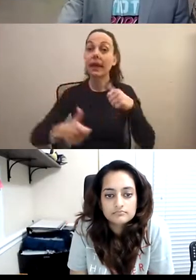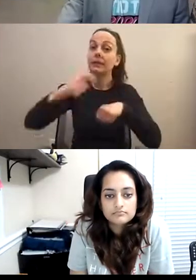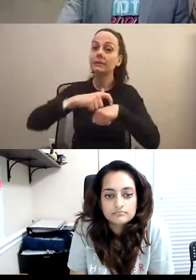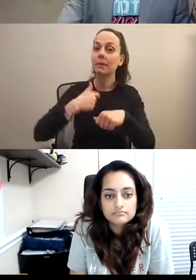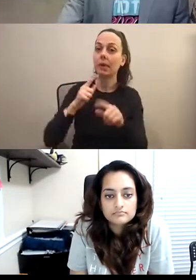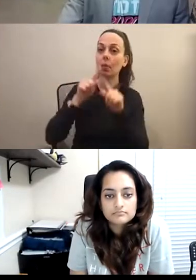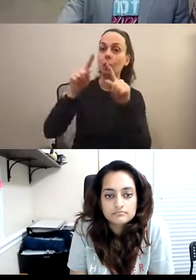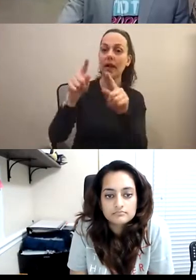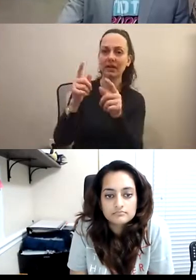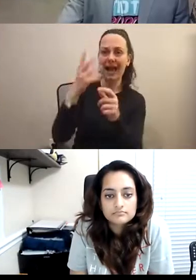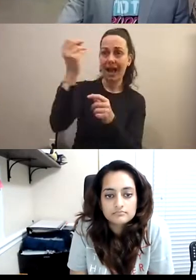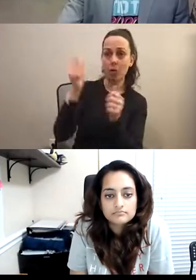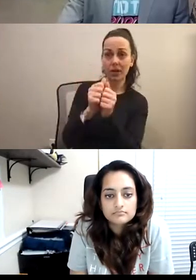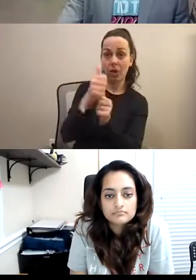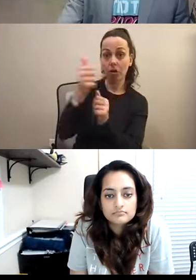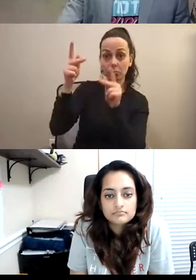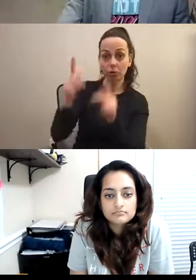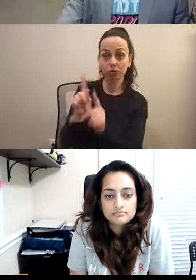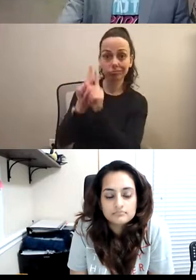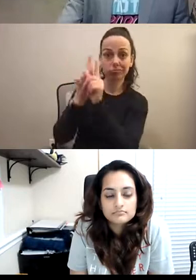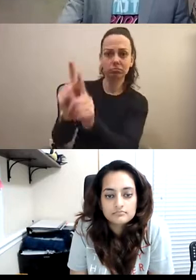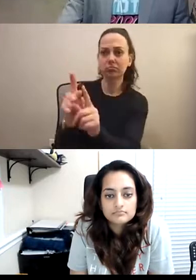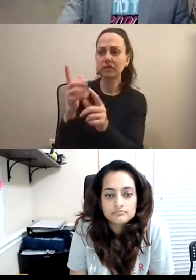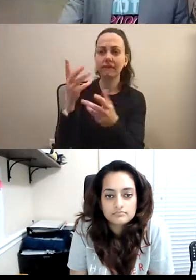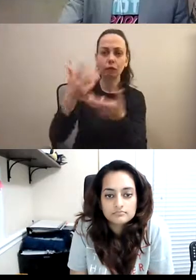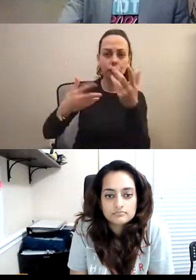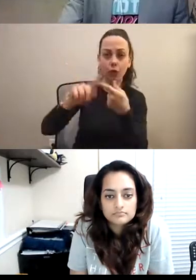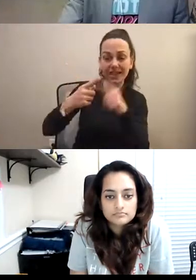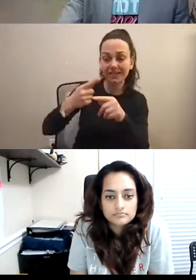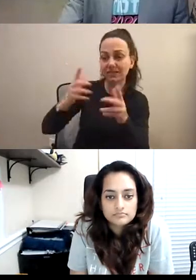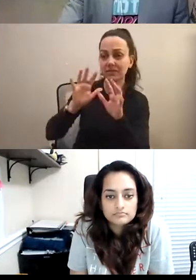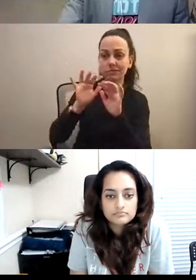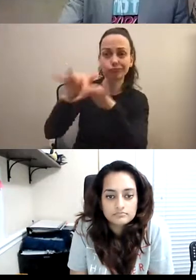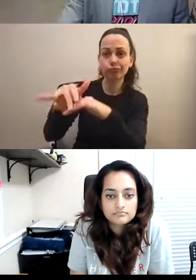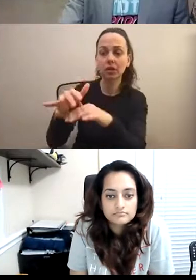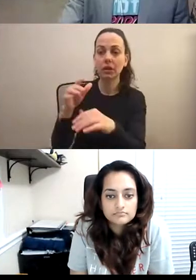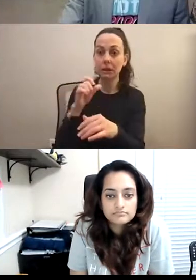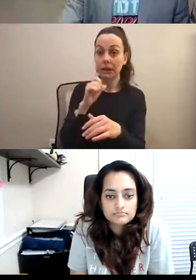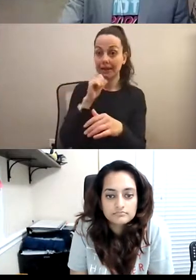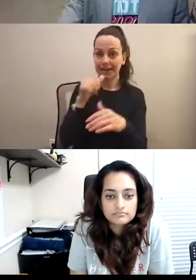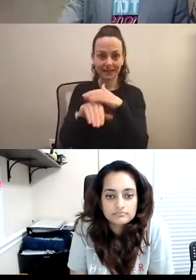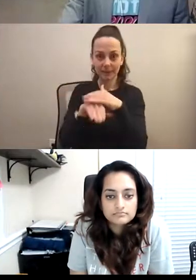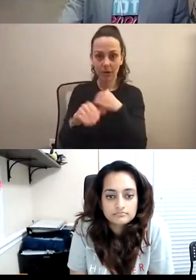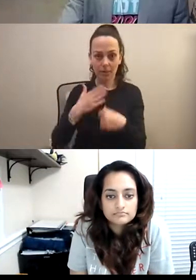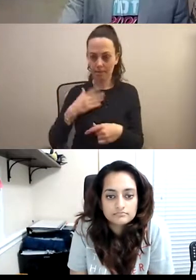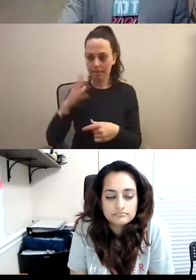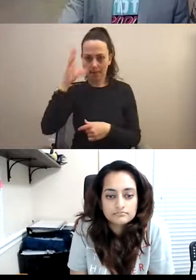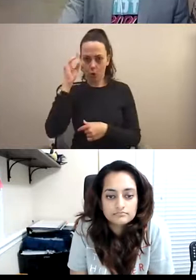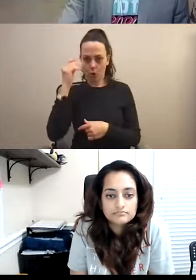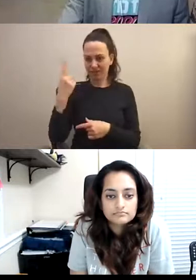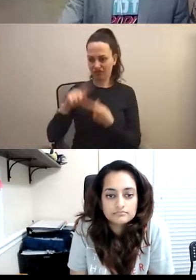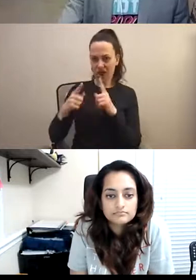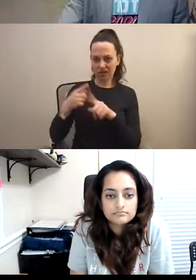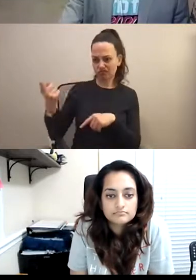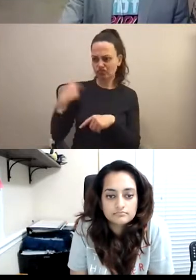with somebody else, with friends, and it wasn't accessible, my homeboys would just pick me up and carry me up